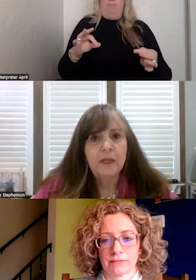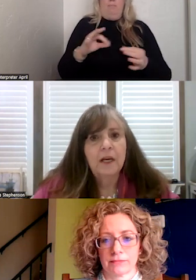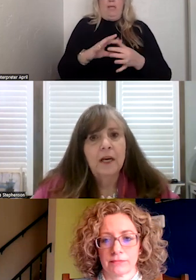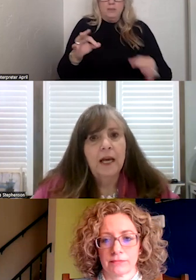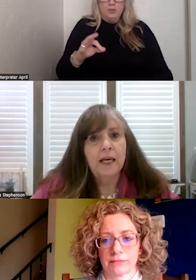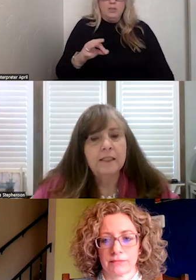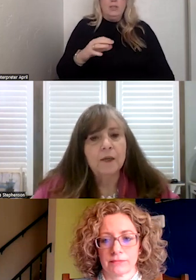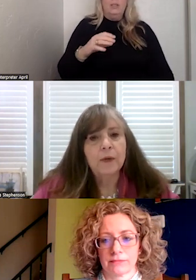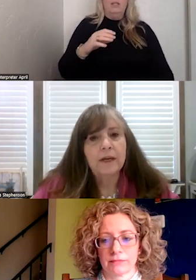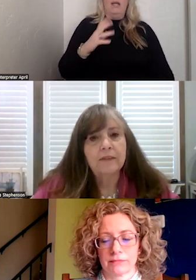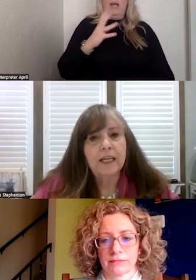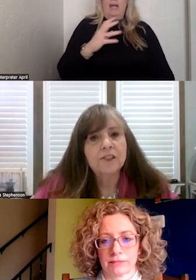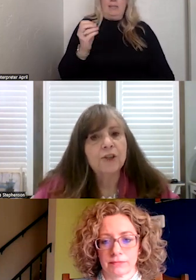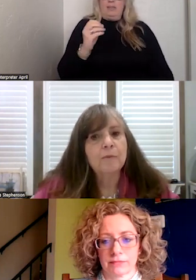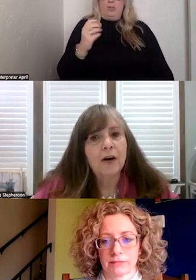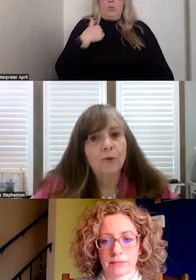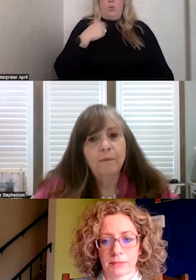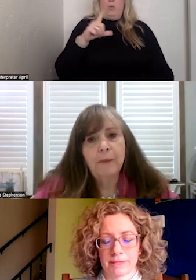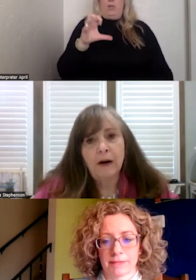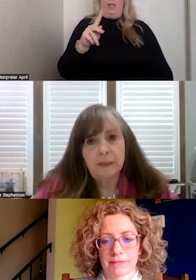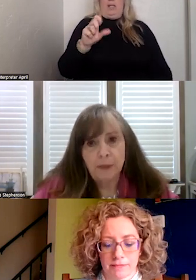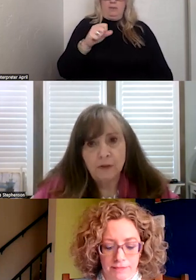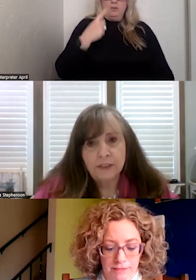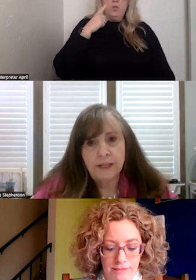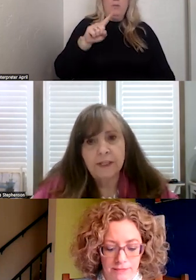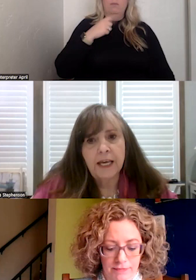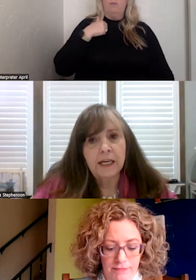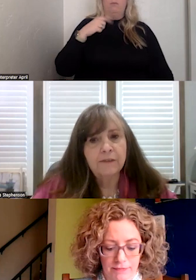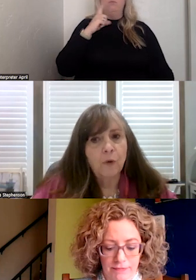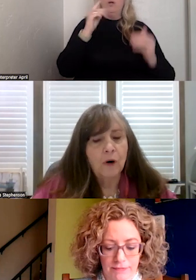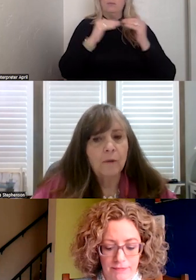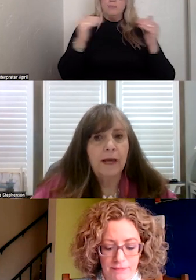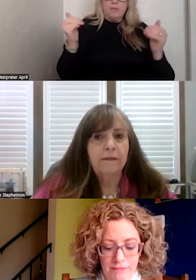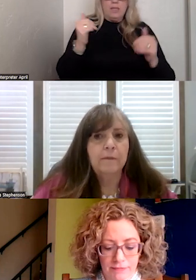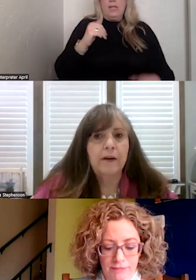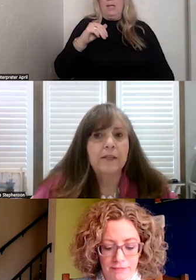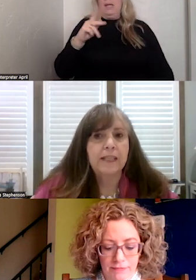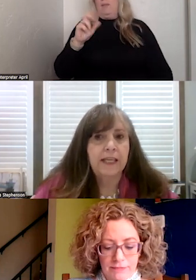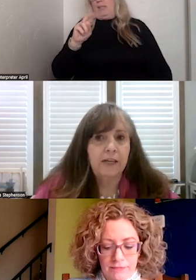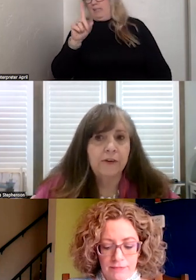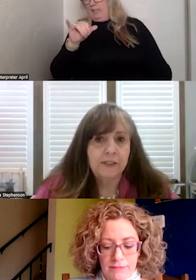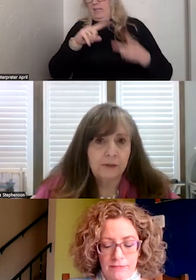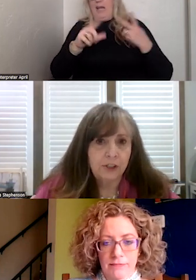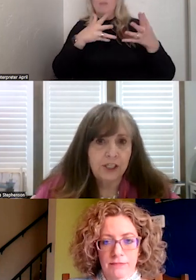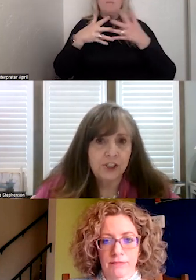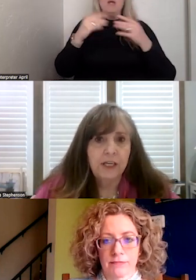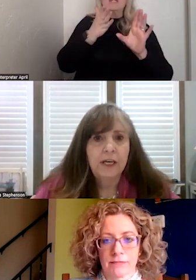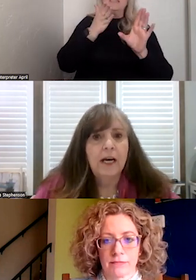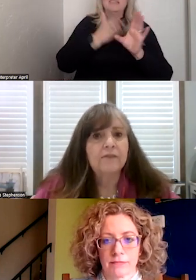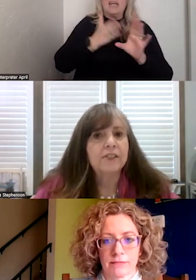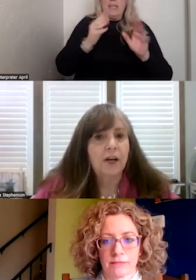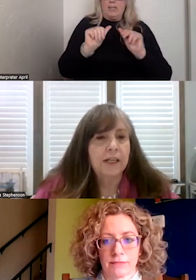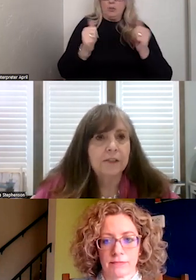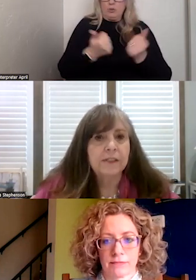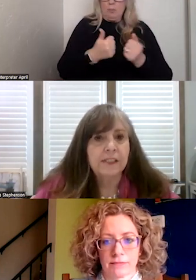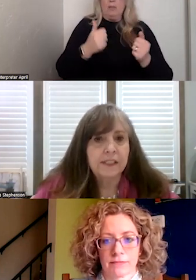segment. And we have links to the model parity bills that the Kennedy Forum and the American Psychiatric Association